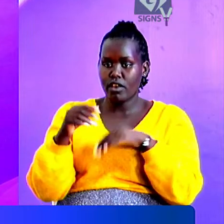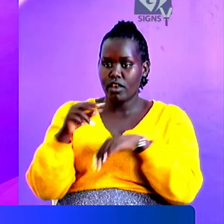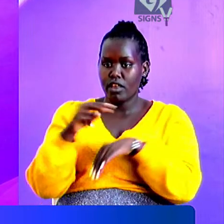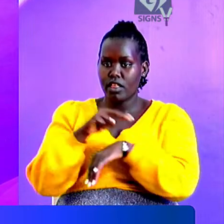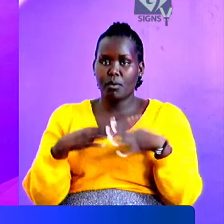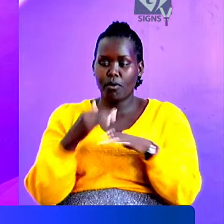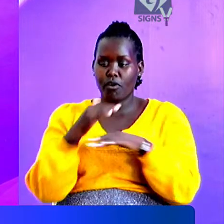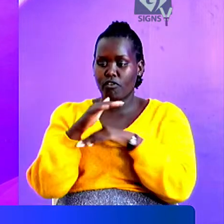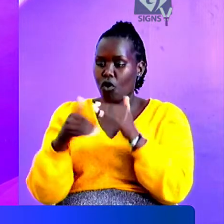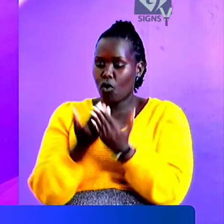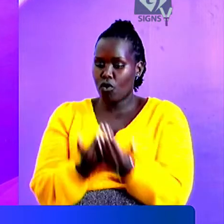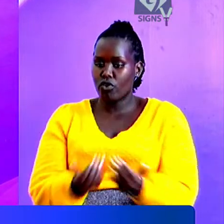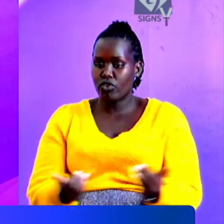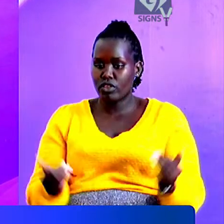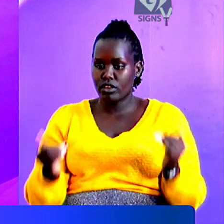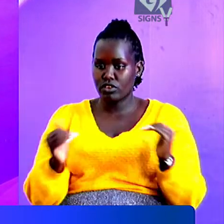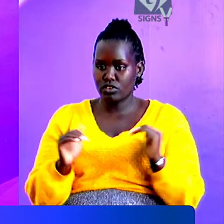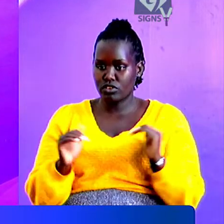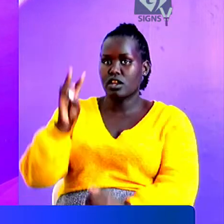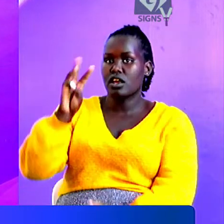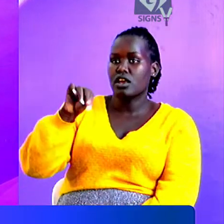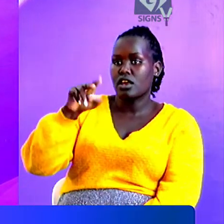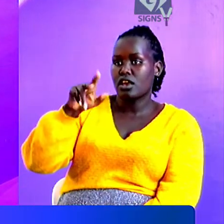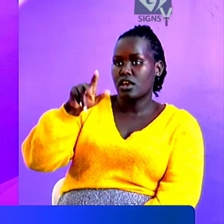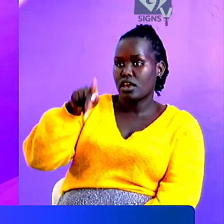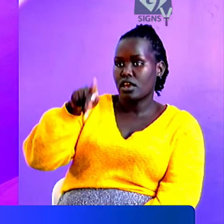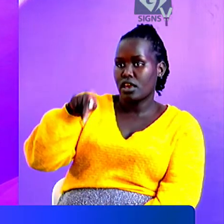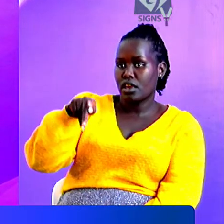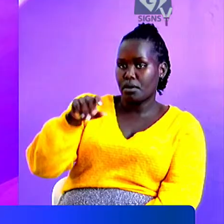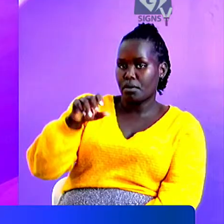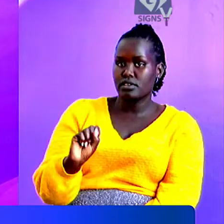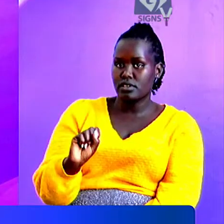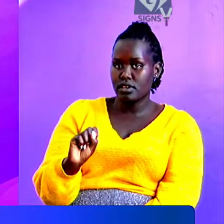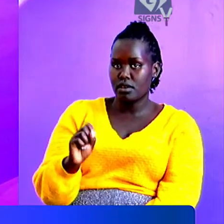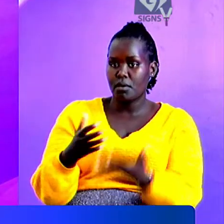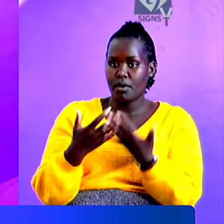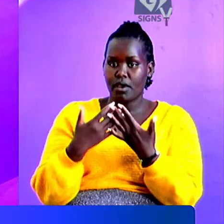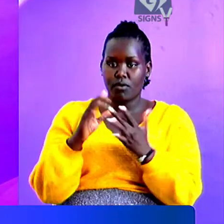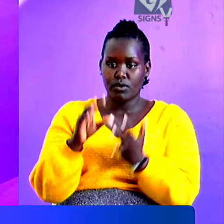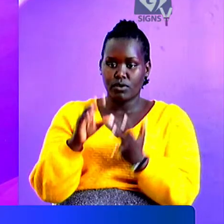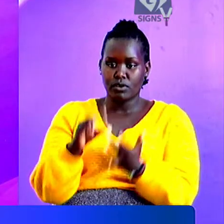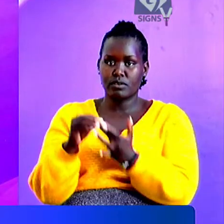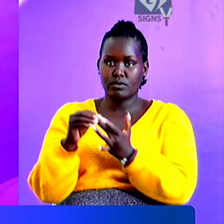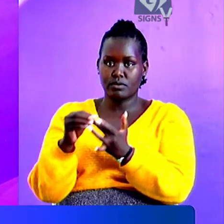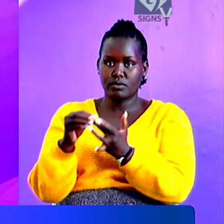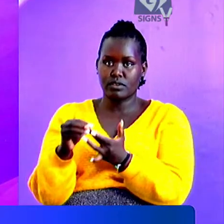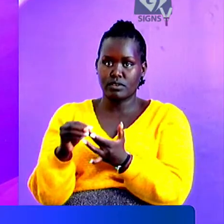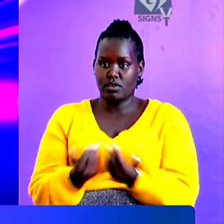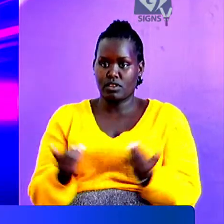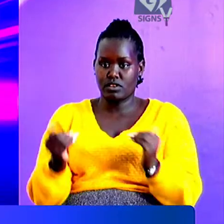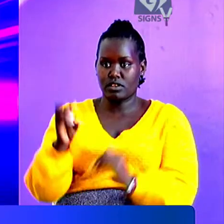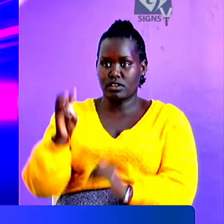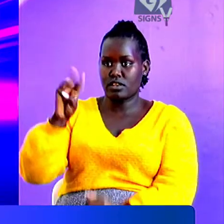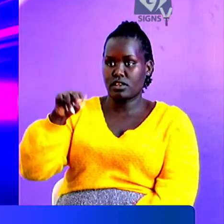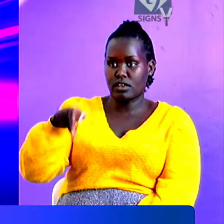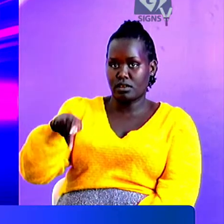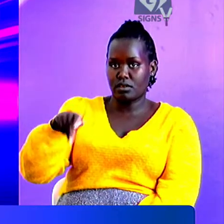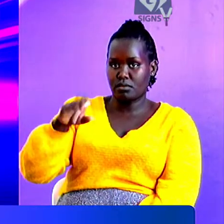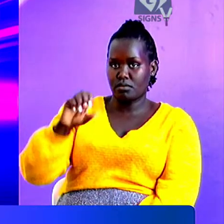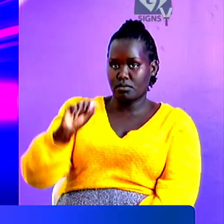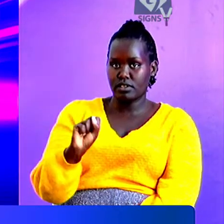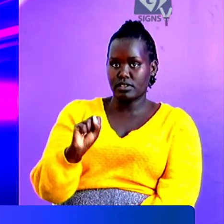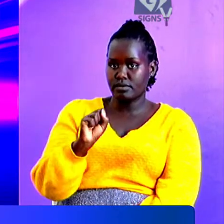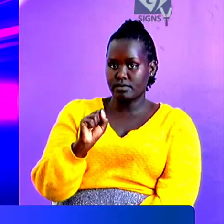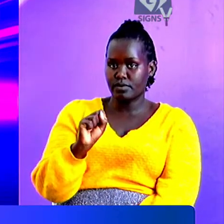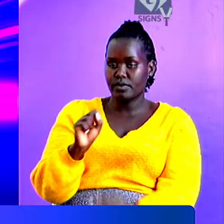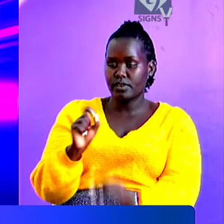the children MPs. Yeah. So I was privileged to be one of the children MPs. So the journey began early. So the